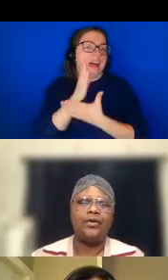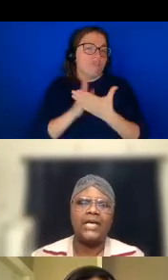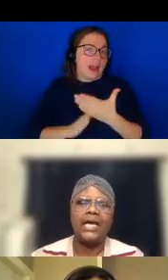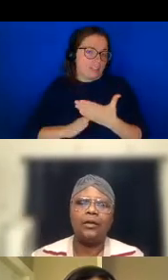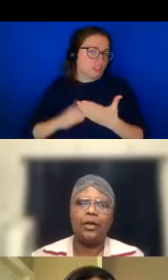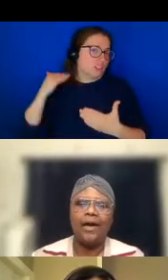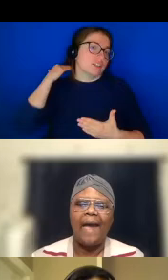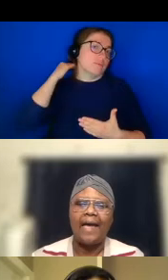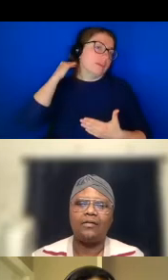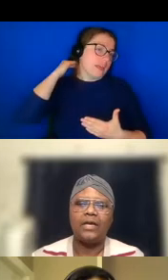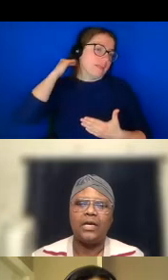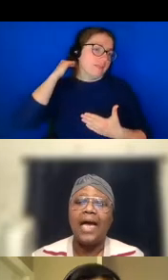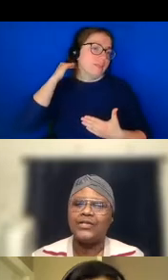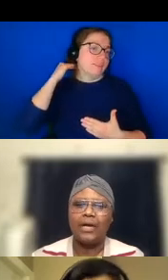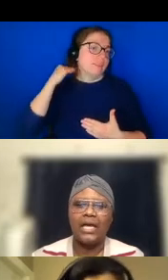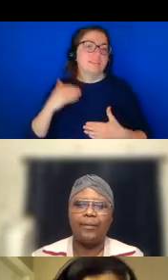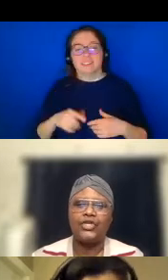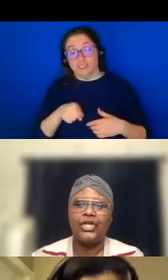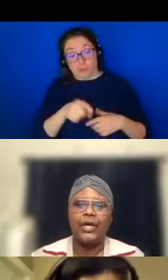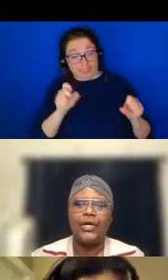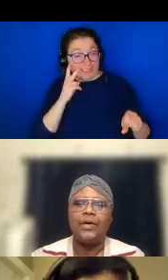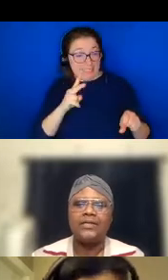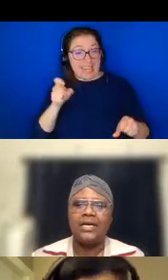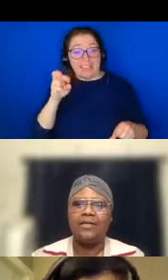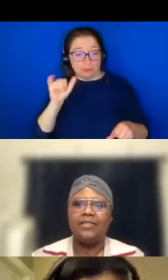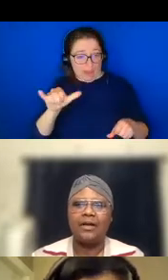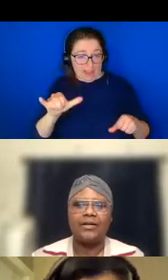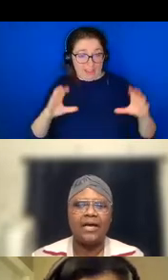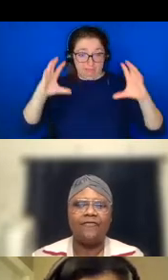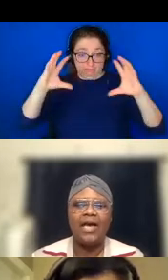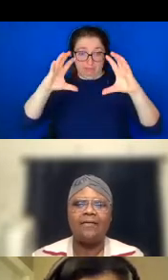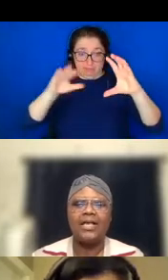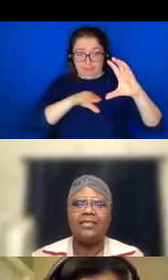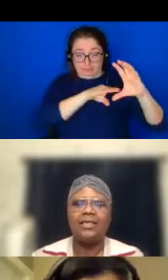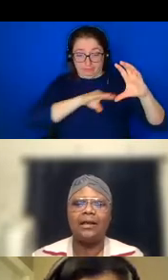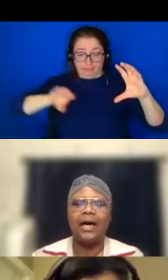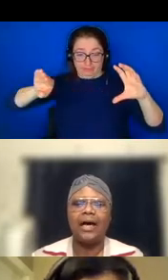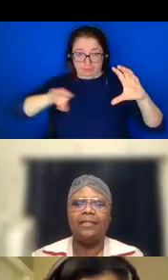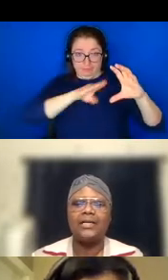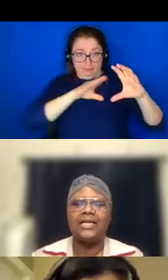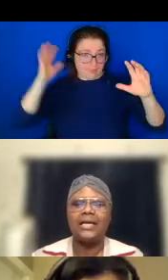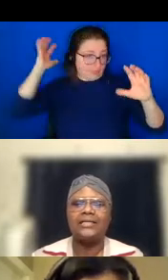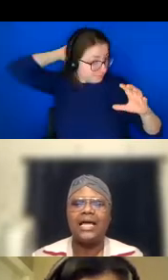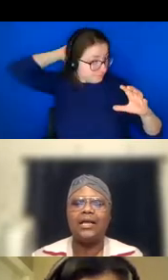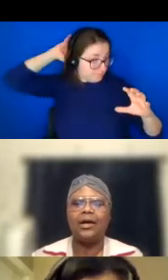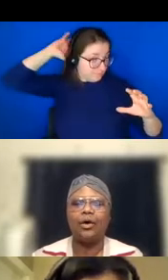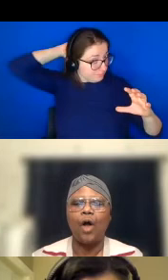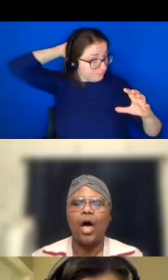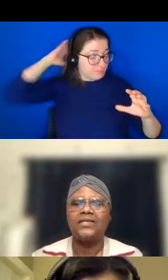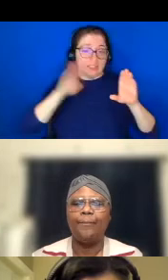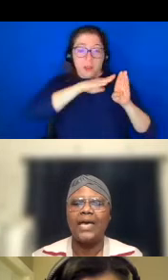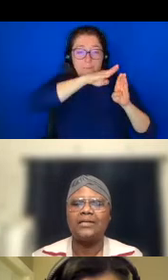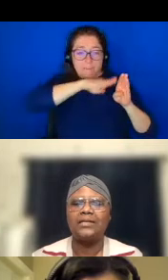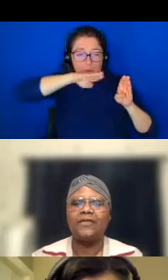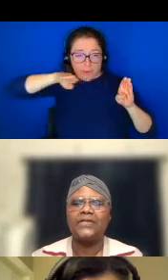if you take a look at the X-ray image, you can see that there's a very thin line that is extending across